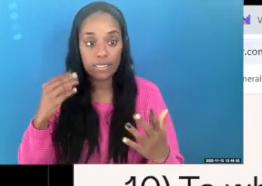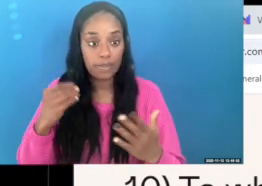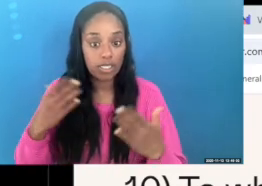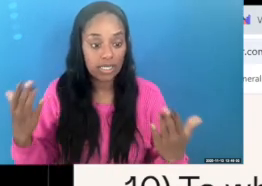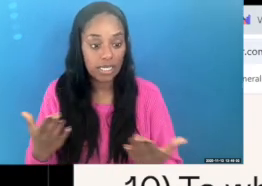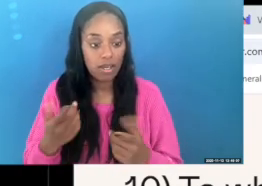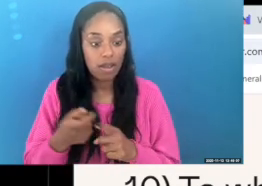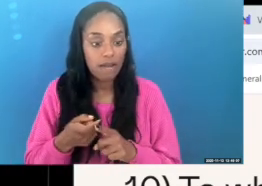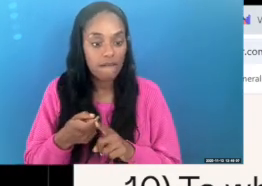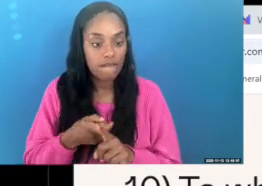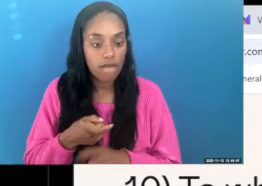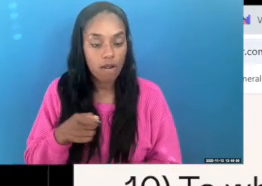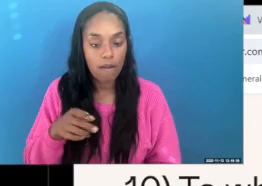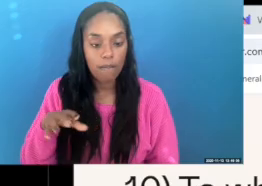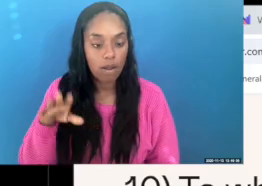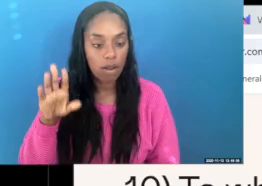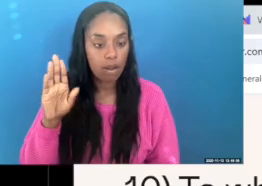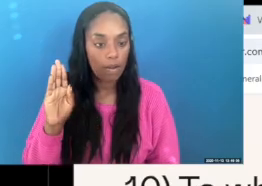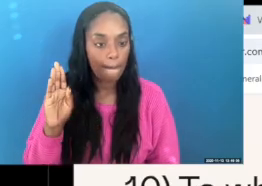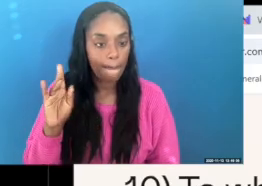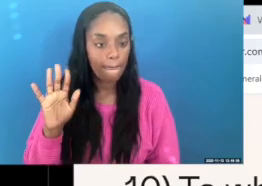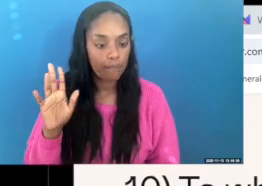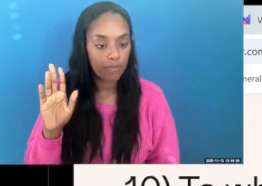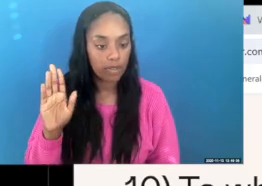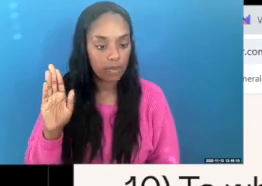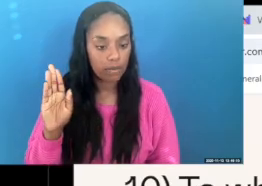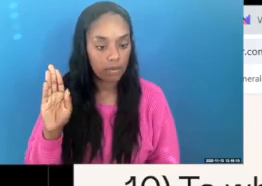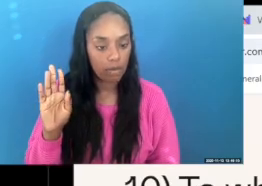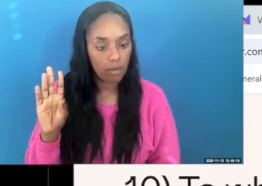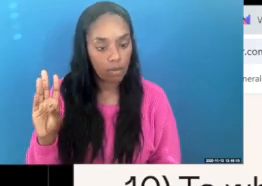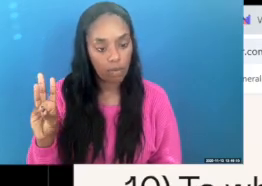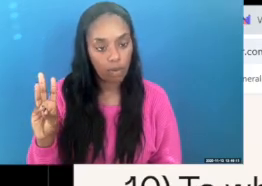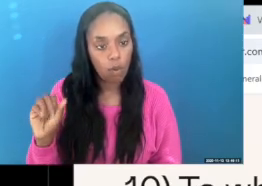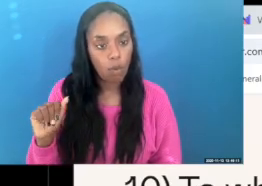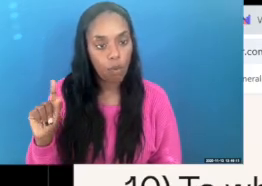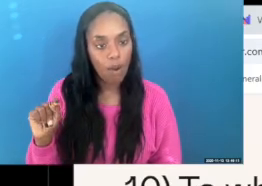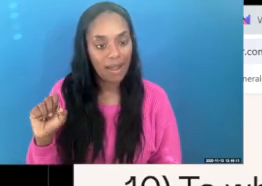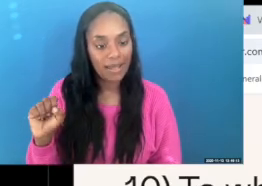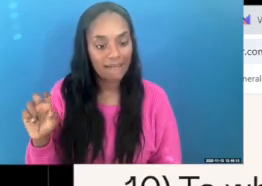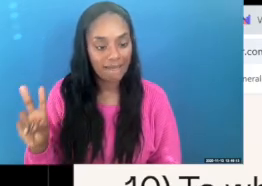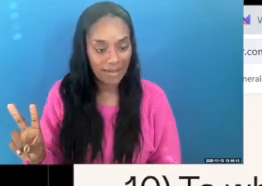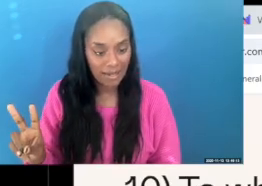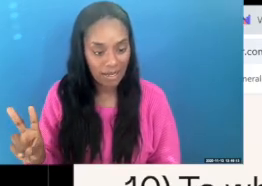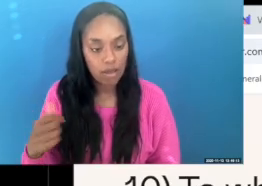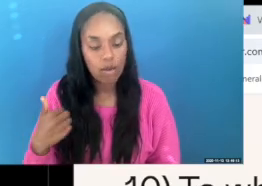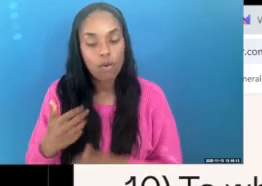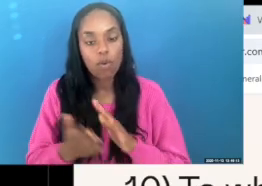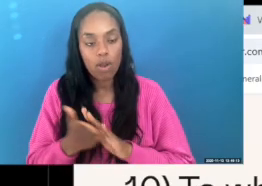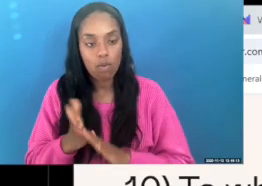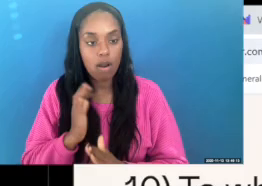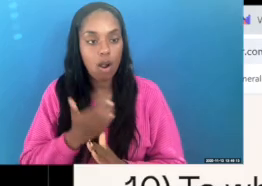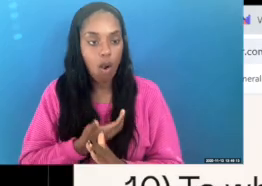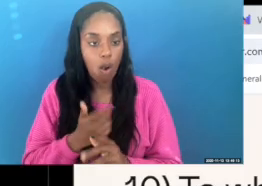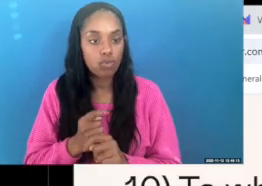next quarter, or Q2 in Oakland, Fresno. The point is, there's quite a bit of experience here from Watt